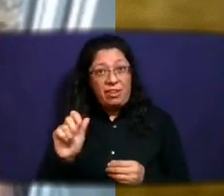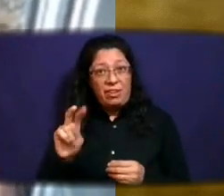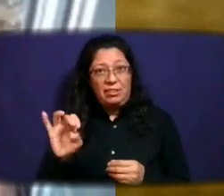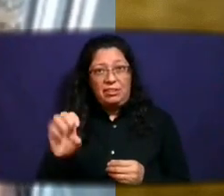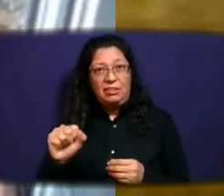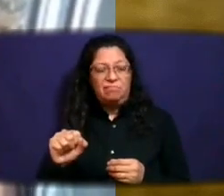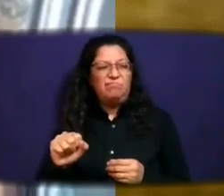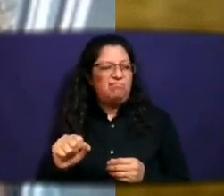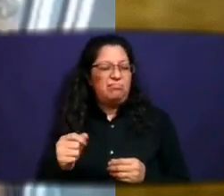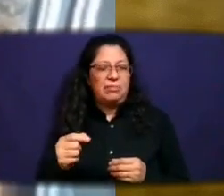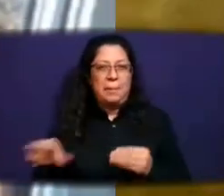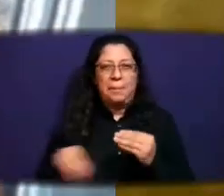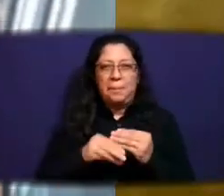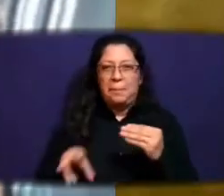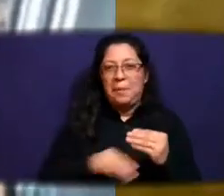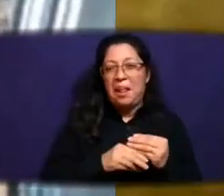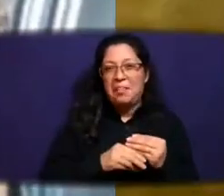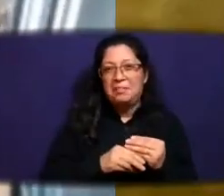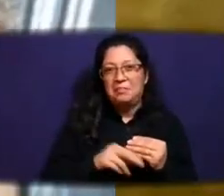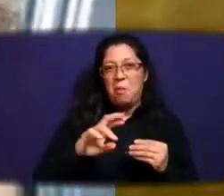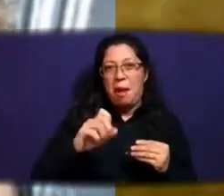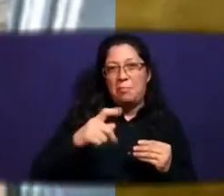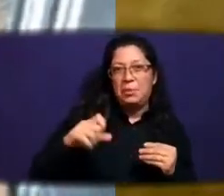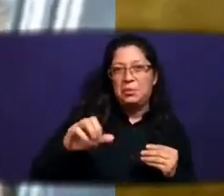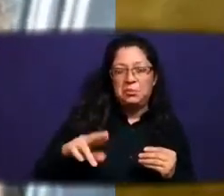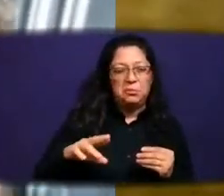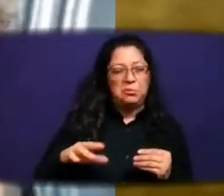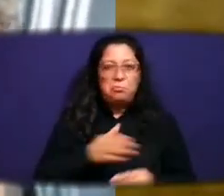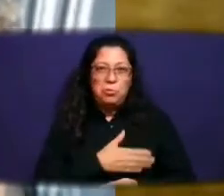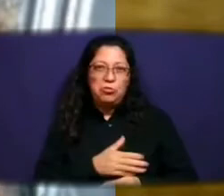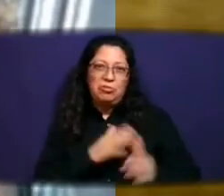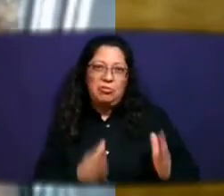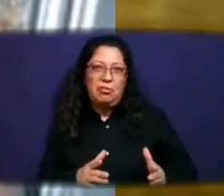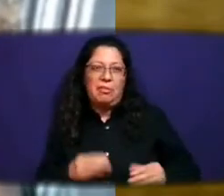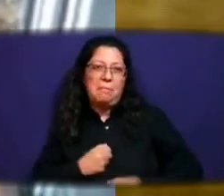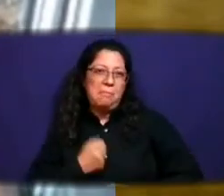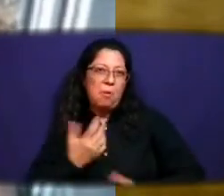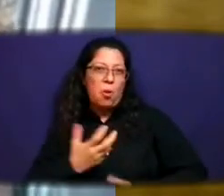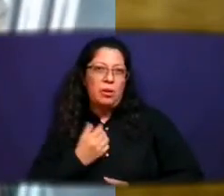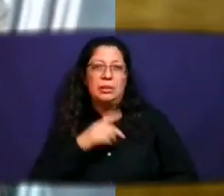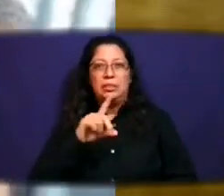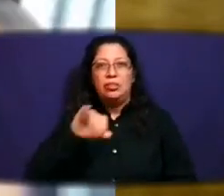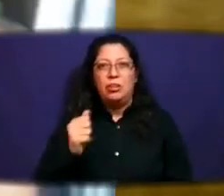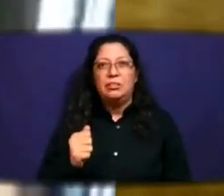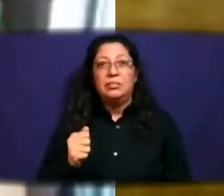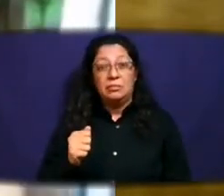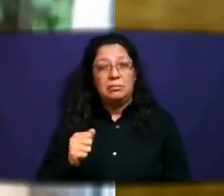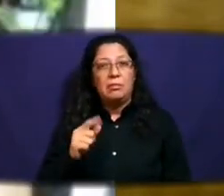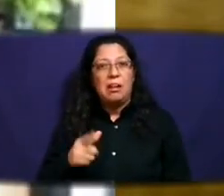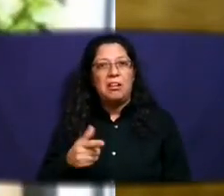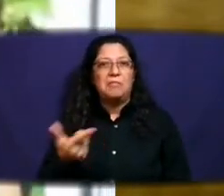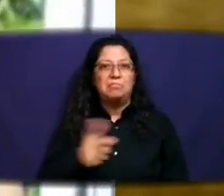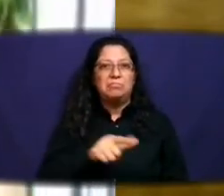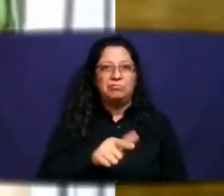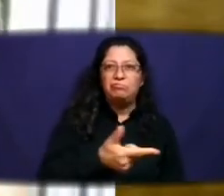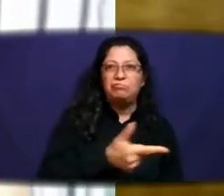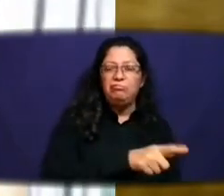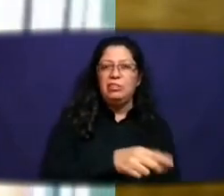of rappers, musicians, poets, and DJs. They take turns